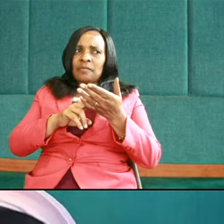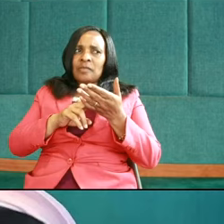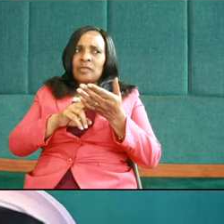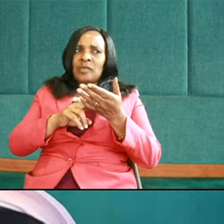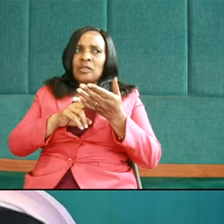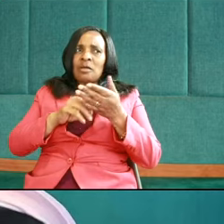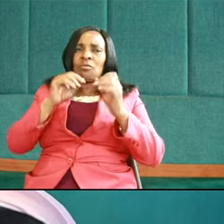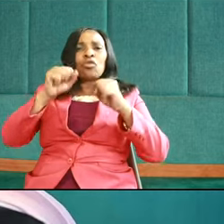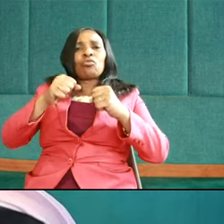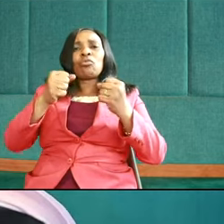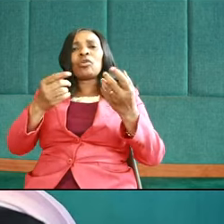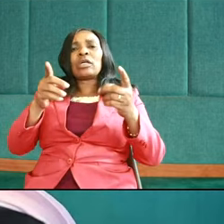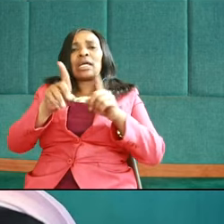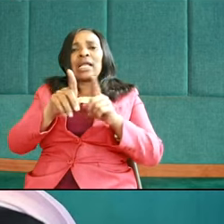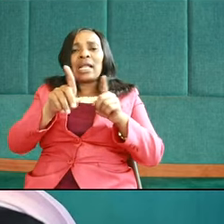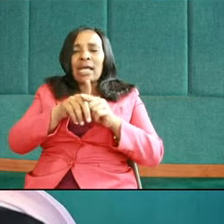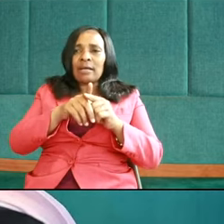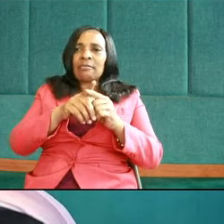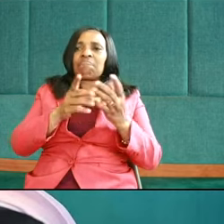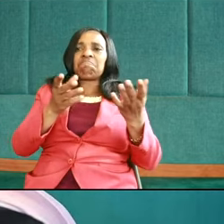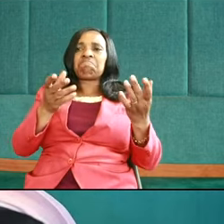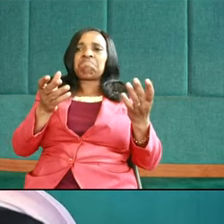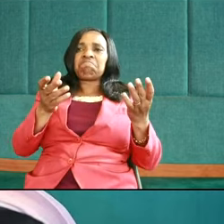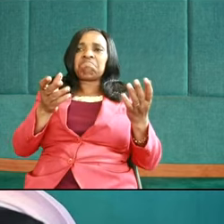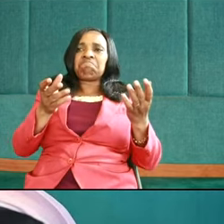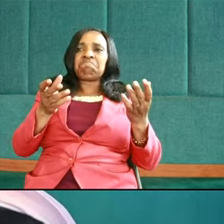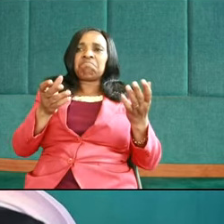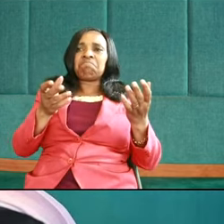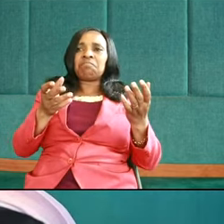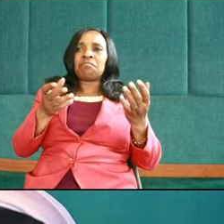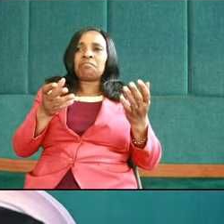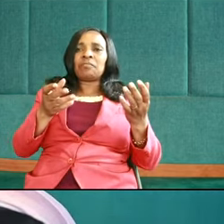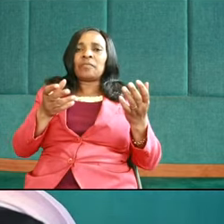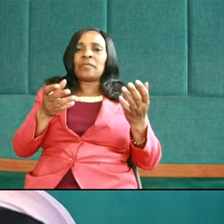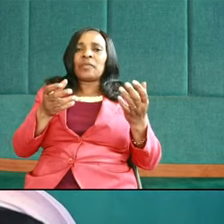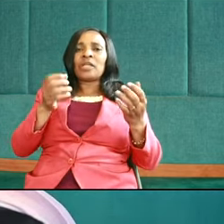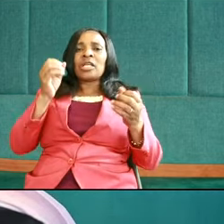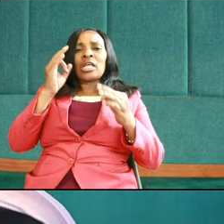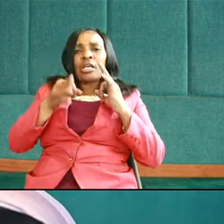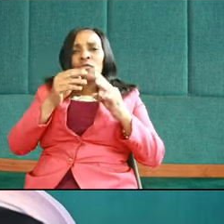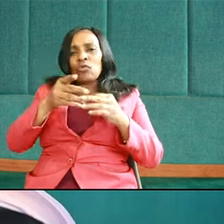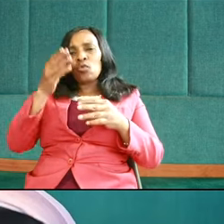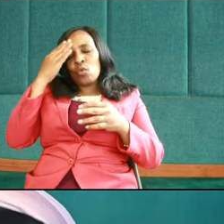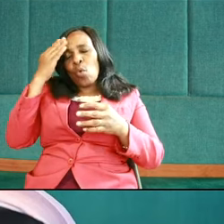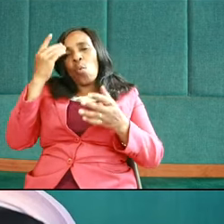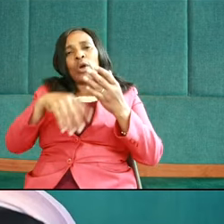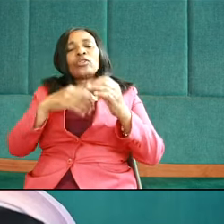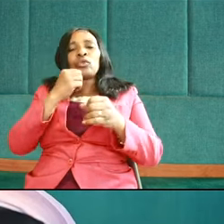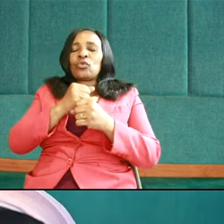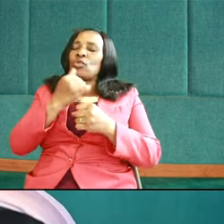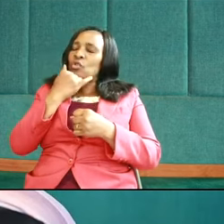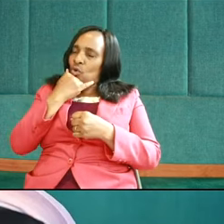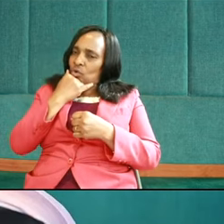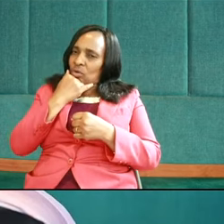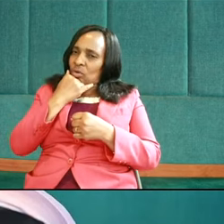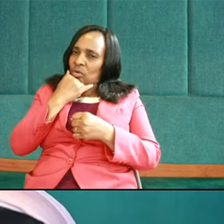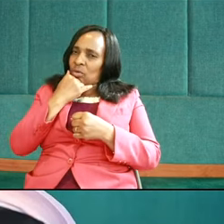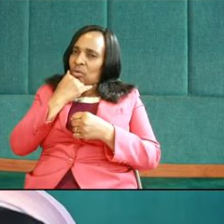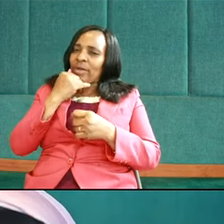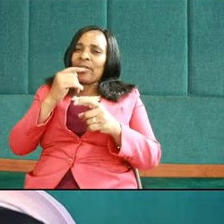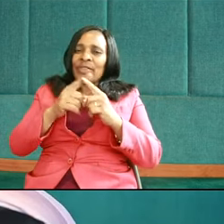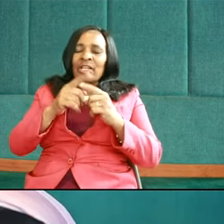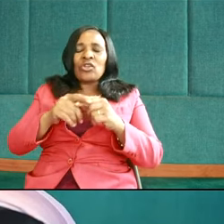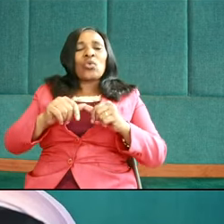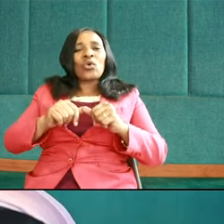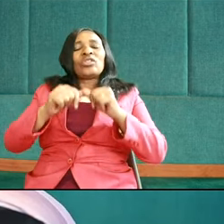it's like, how do I put this? Like, if you know what you're doing is wrong and then